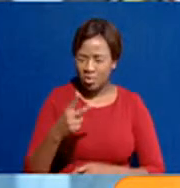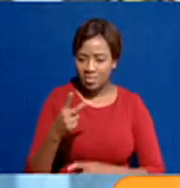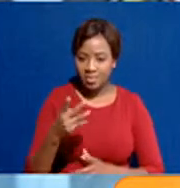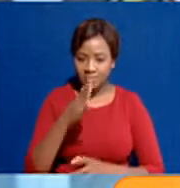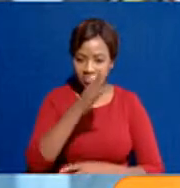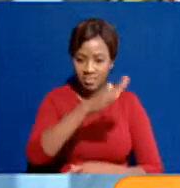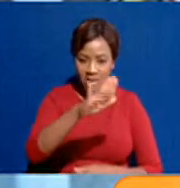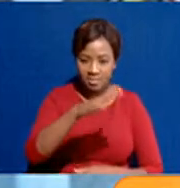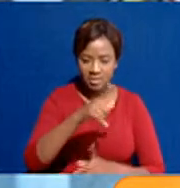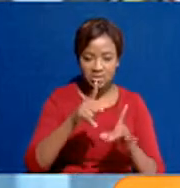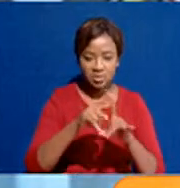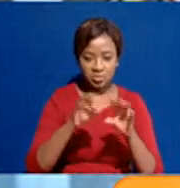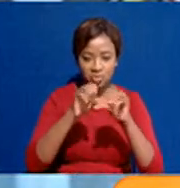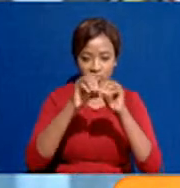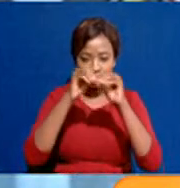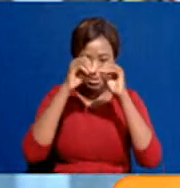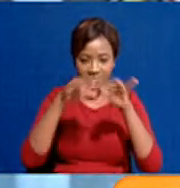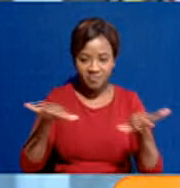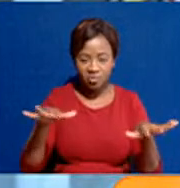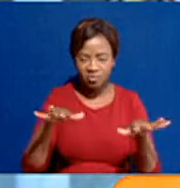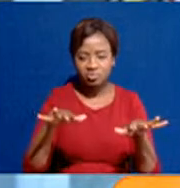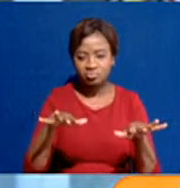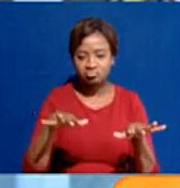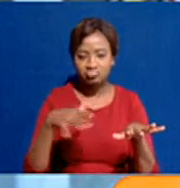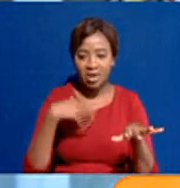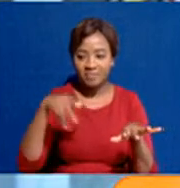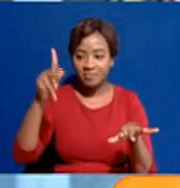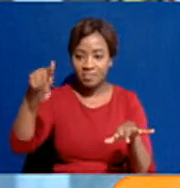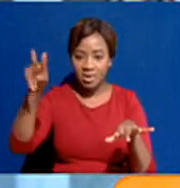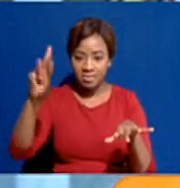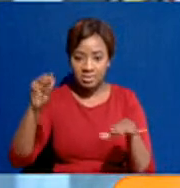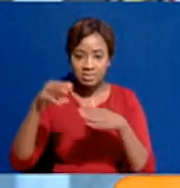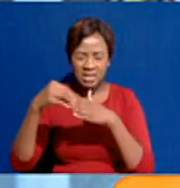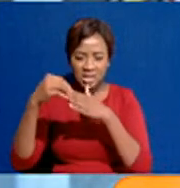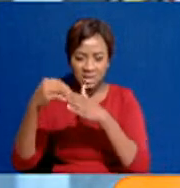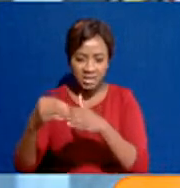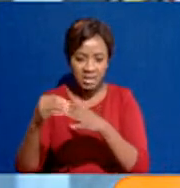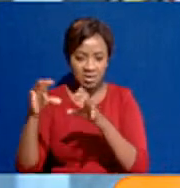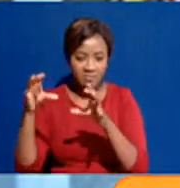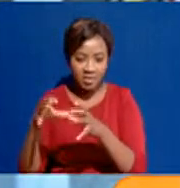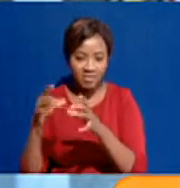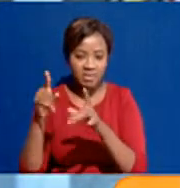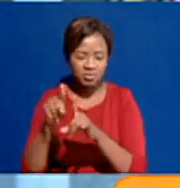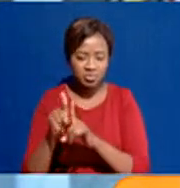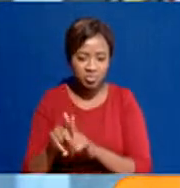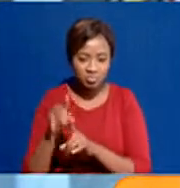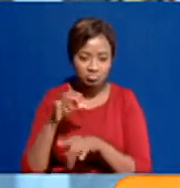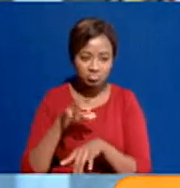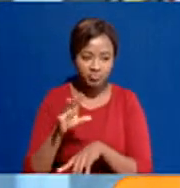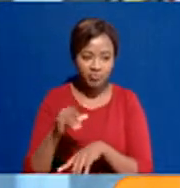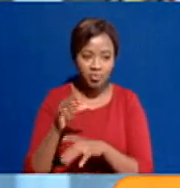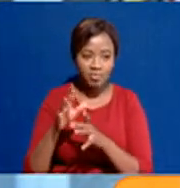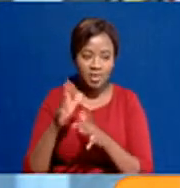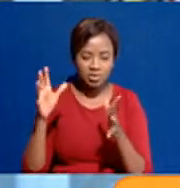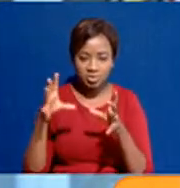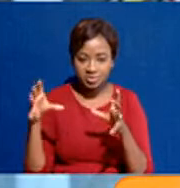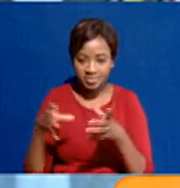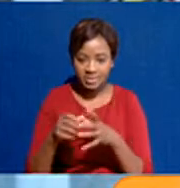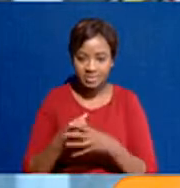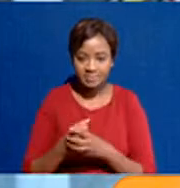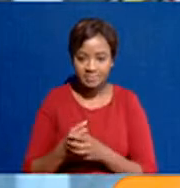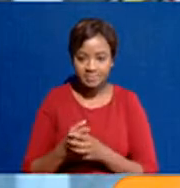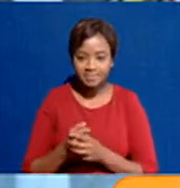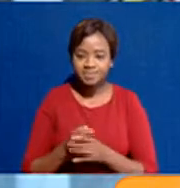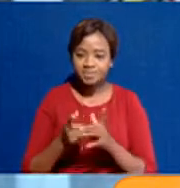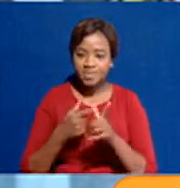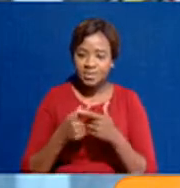prime minister being the leader of government and coming from the majority party. And then in the regions, you